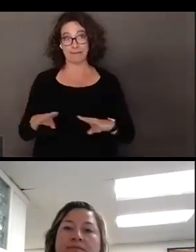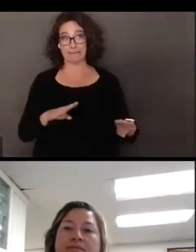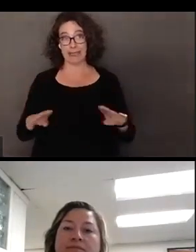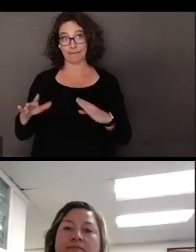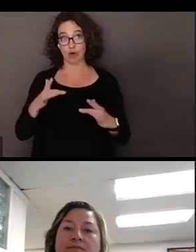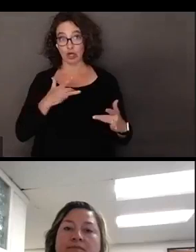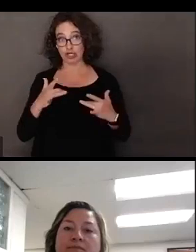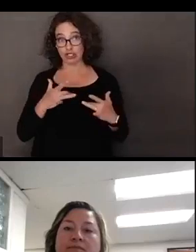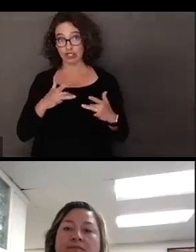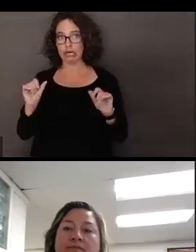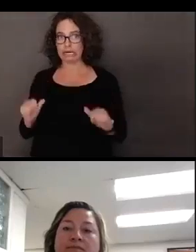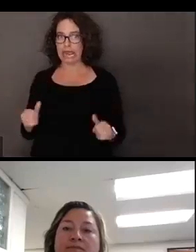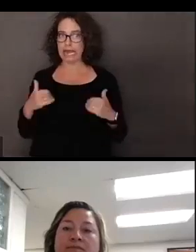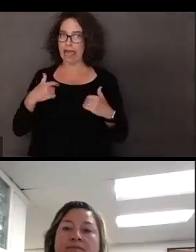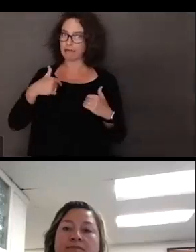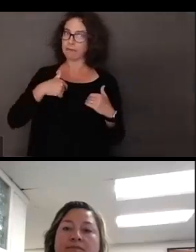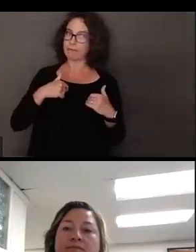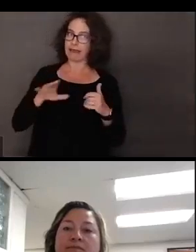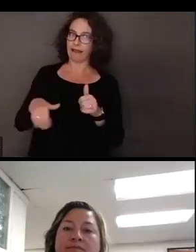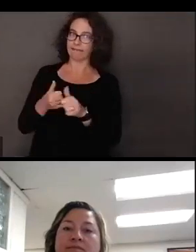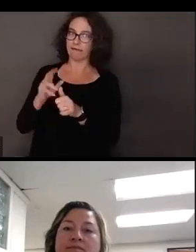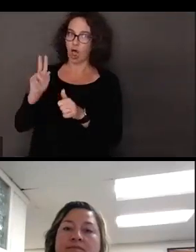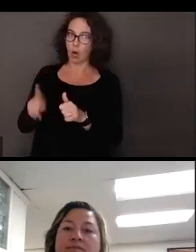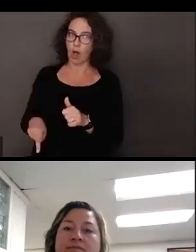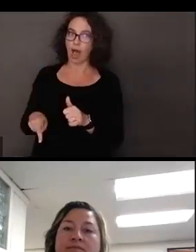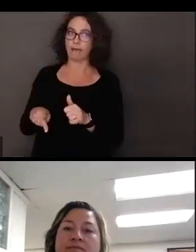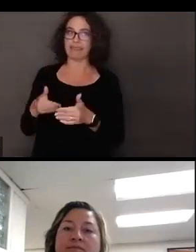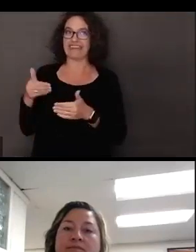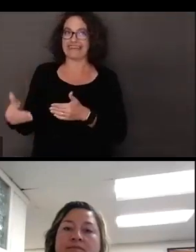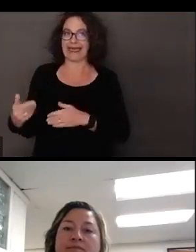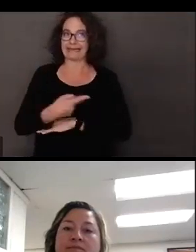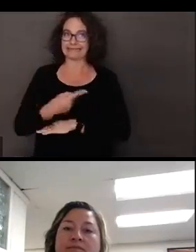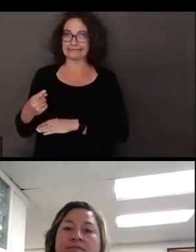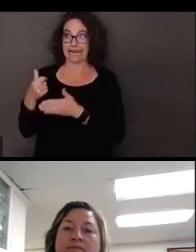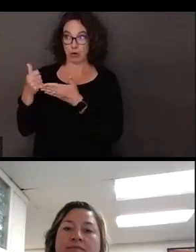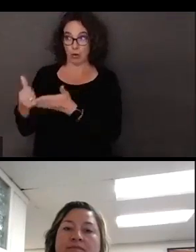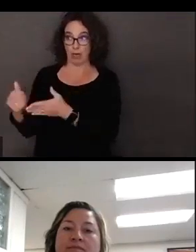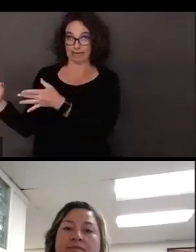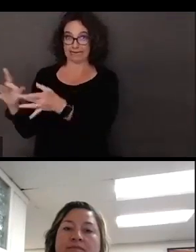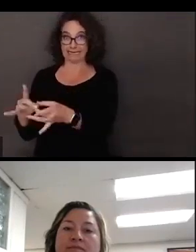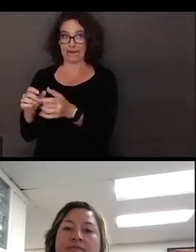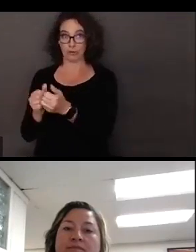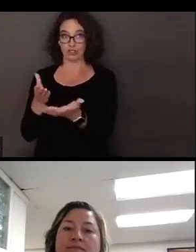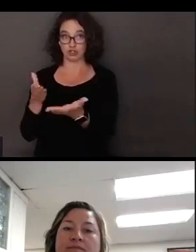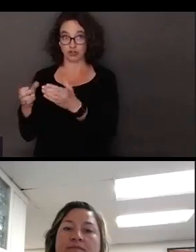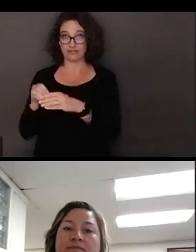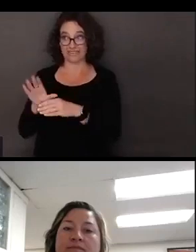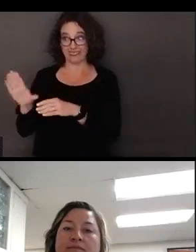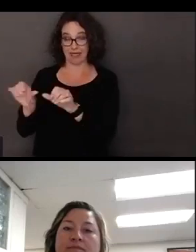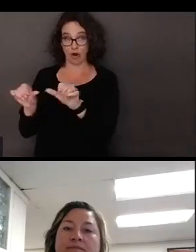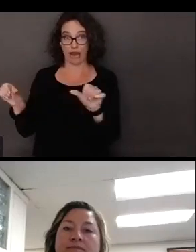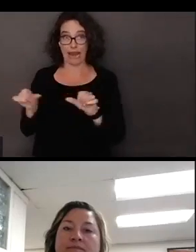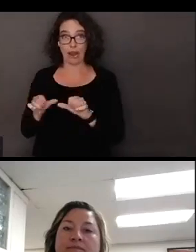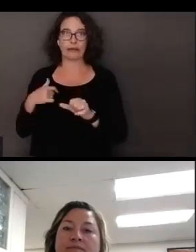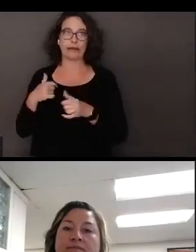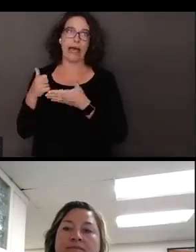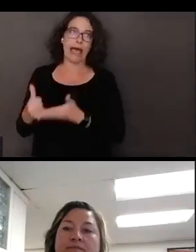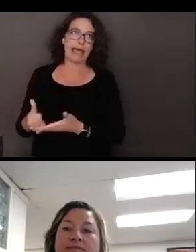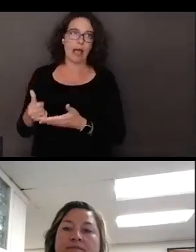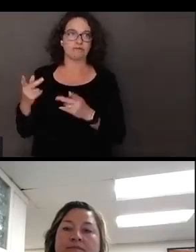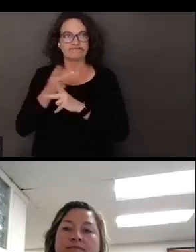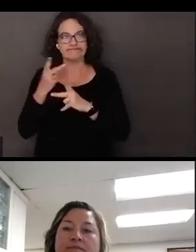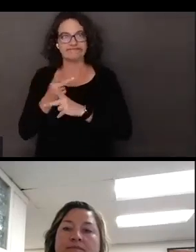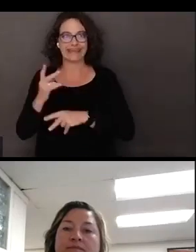me follow up with them within another business day to get them connected to services in their area. So I'll try to navigate all the insurance